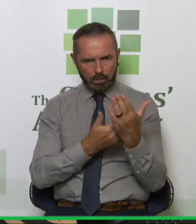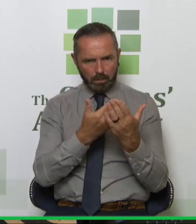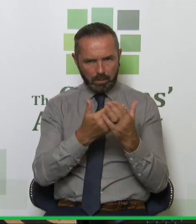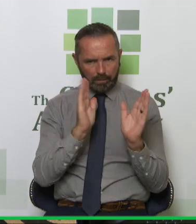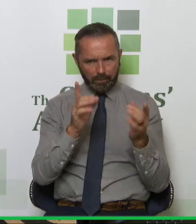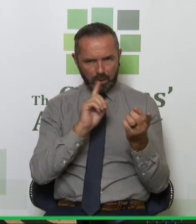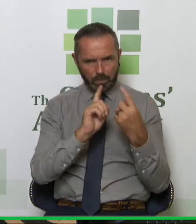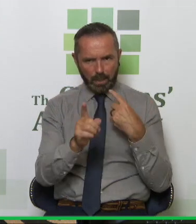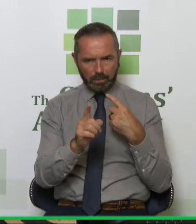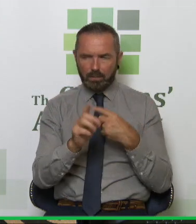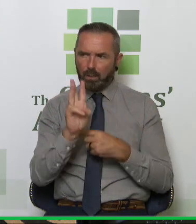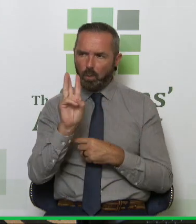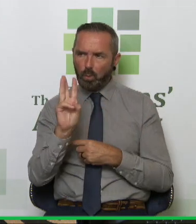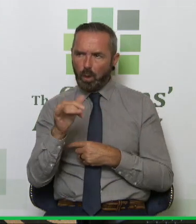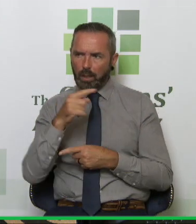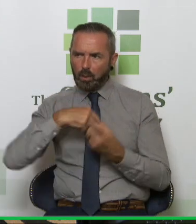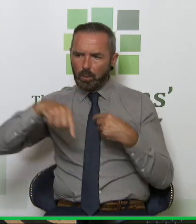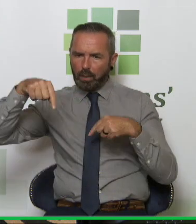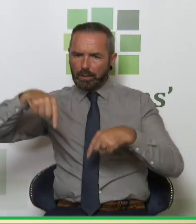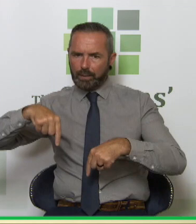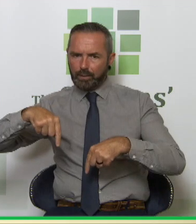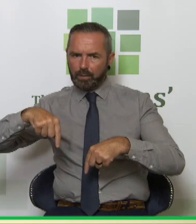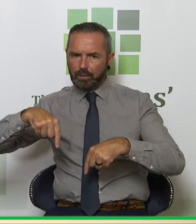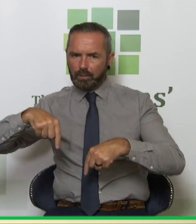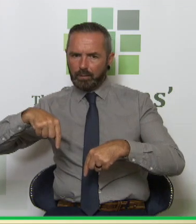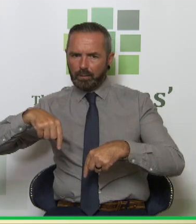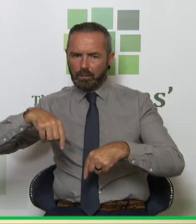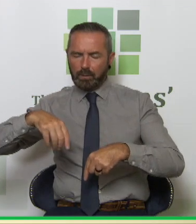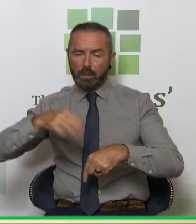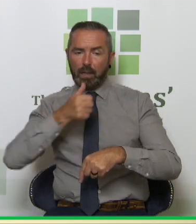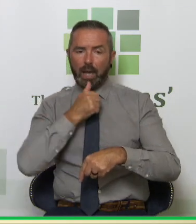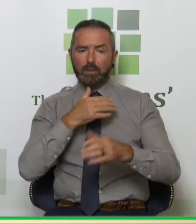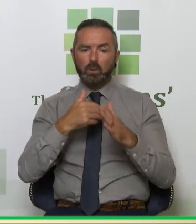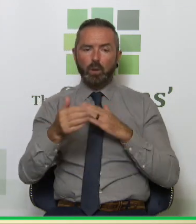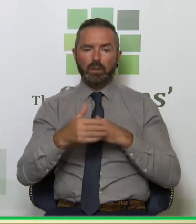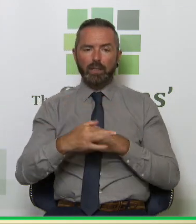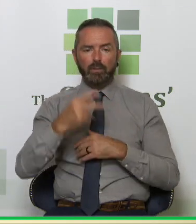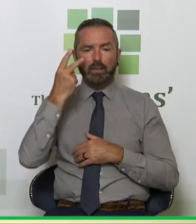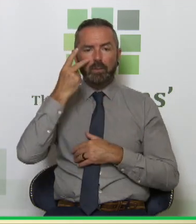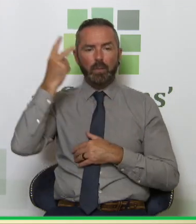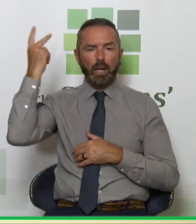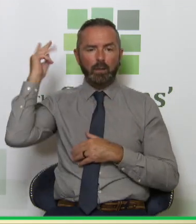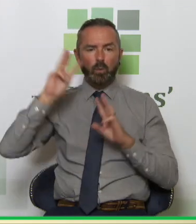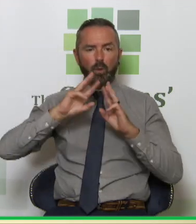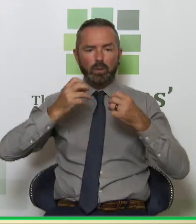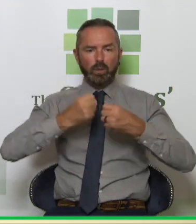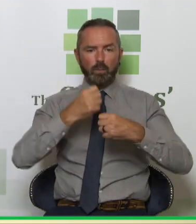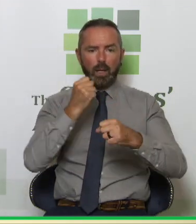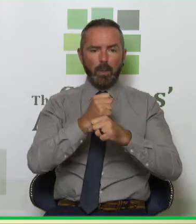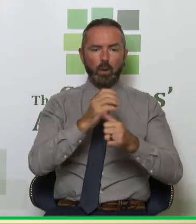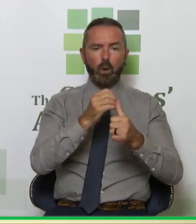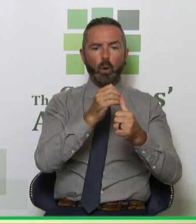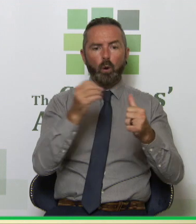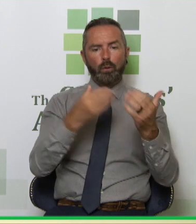for, somebody asked the question, why are we here? And I think the answer is, if you cast your mind back to the workshop around alternative legal